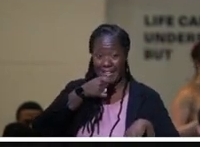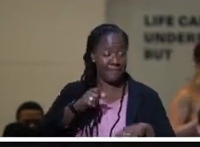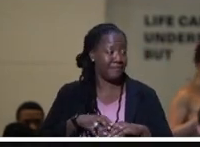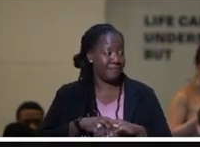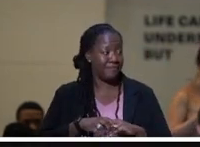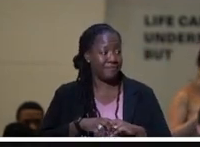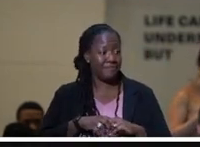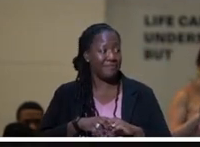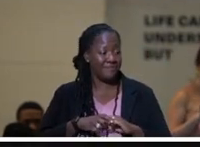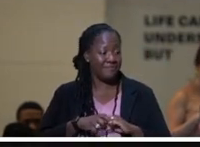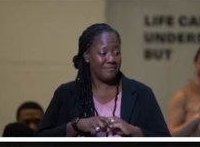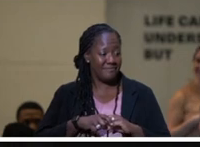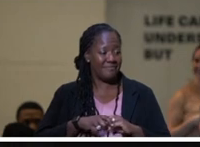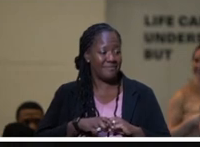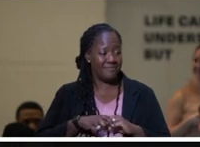Up next.